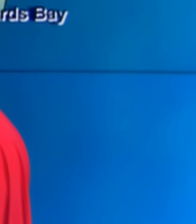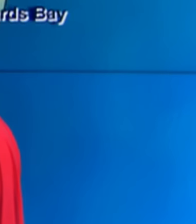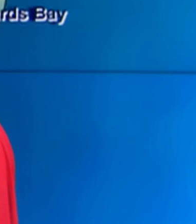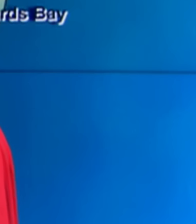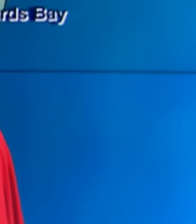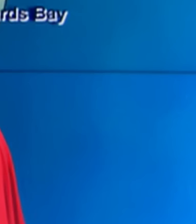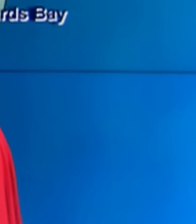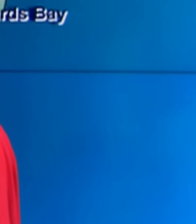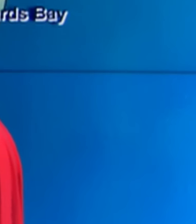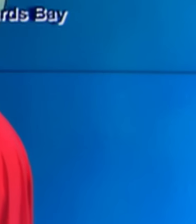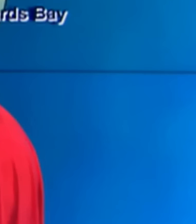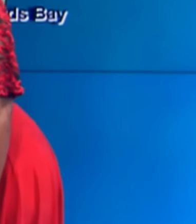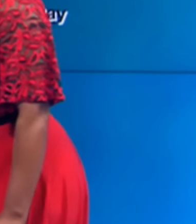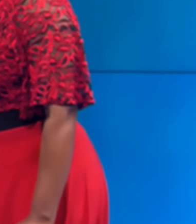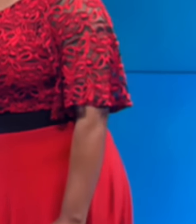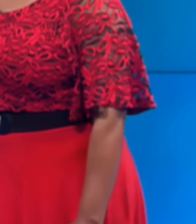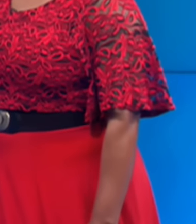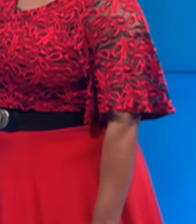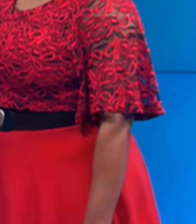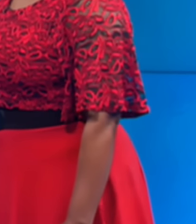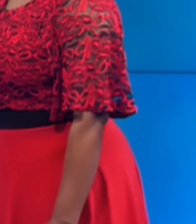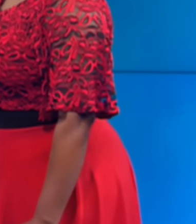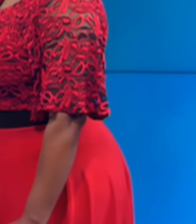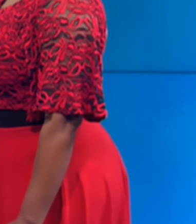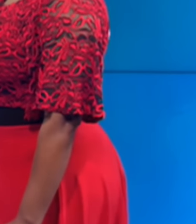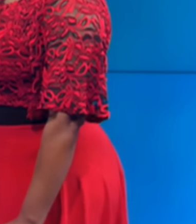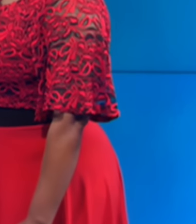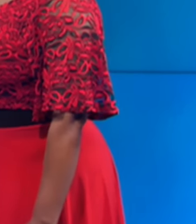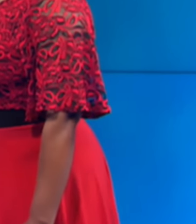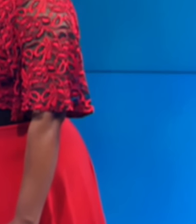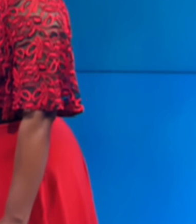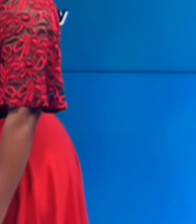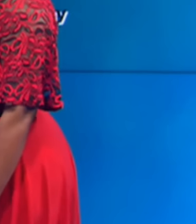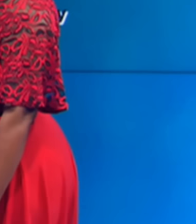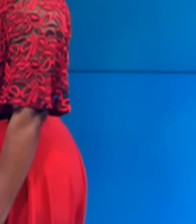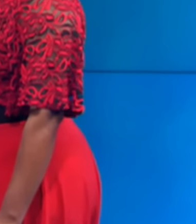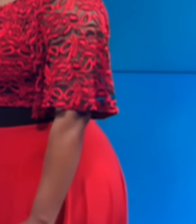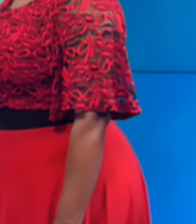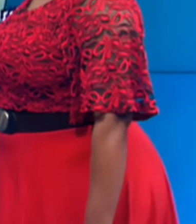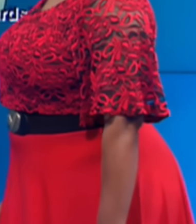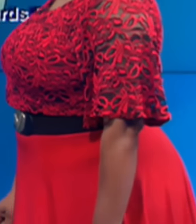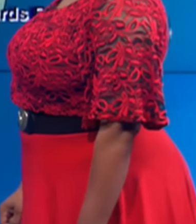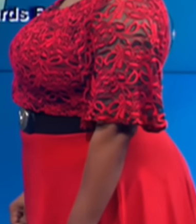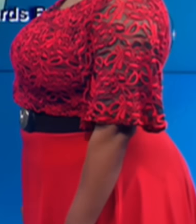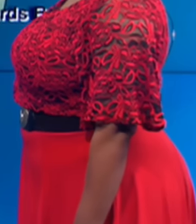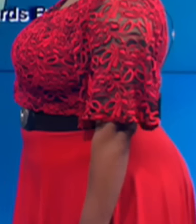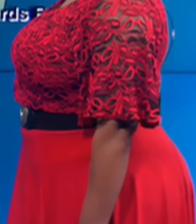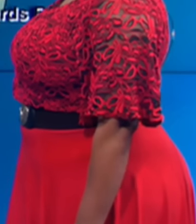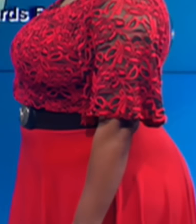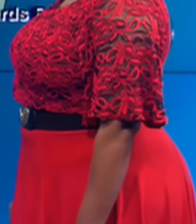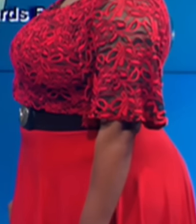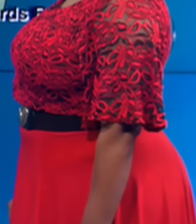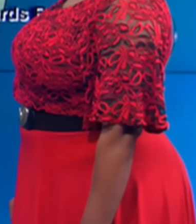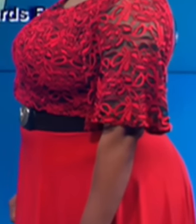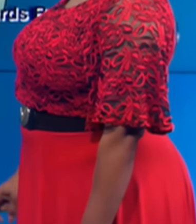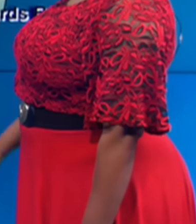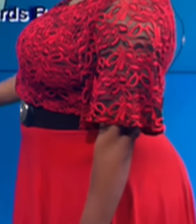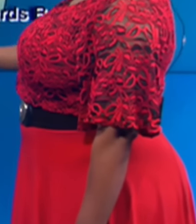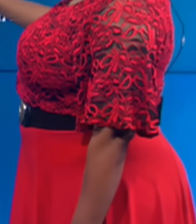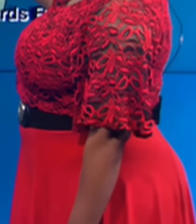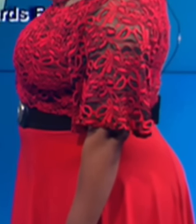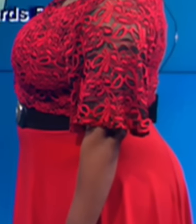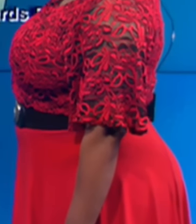re lebelela fase mabopong a lewatle go tla be gone le moya e matla e fokang le gona bogareng ba naga gona le dipula tše matla ke re itlhokomeleng re le ka dikarolong